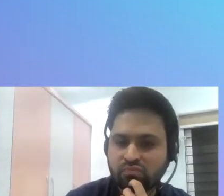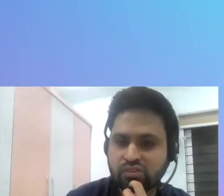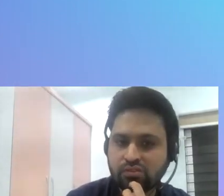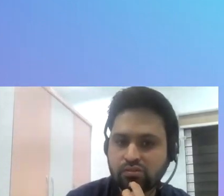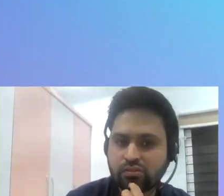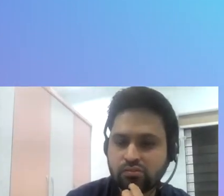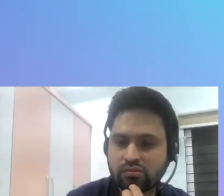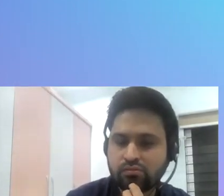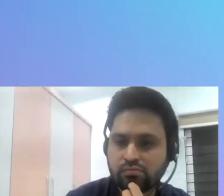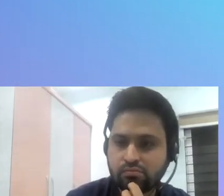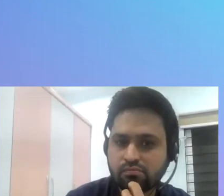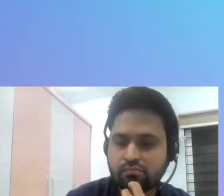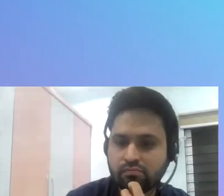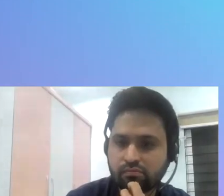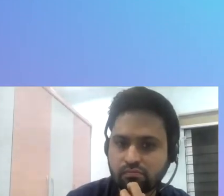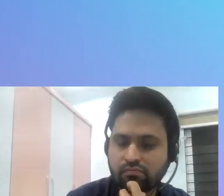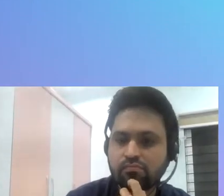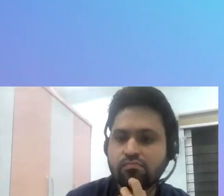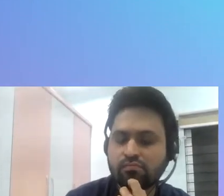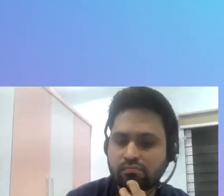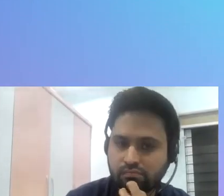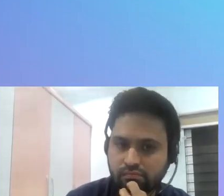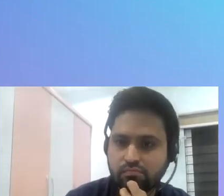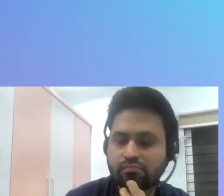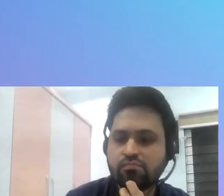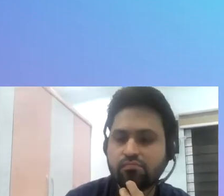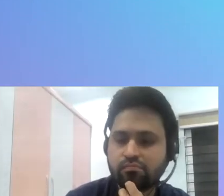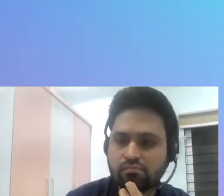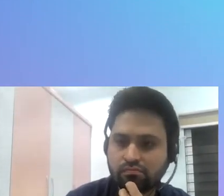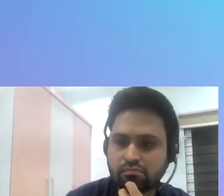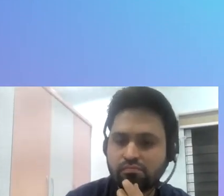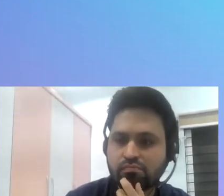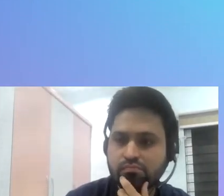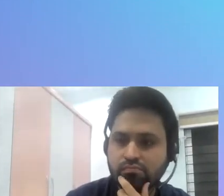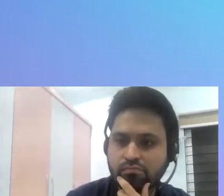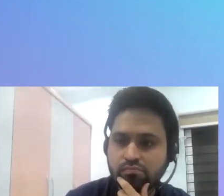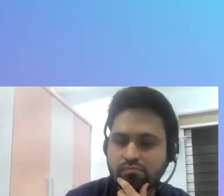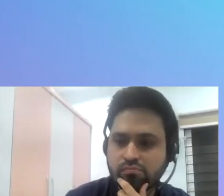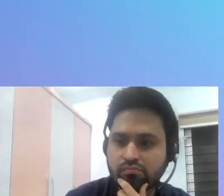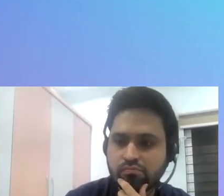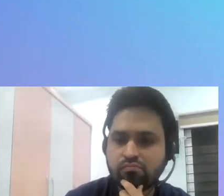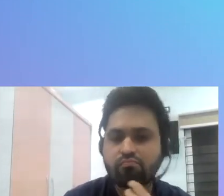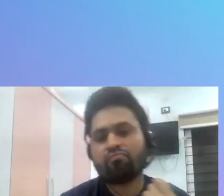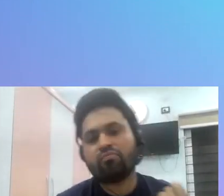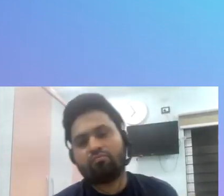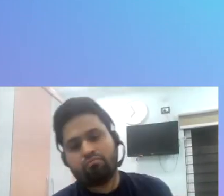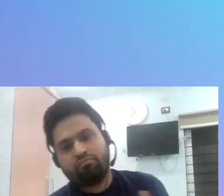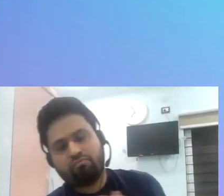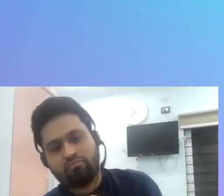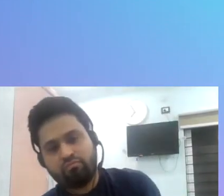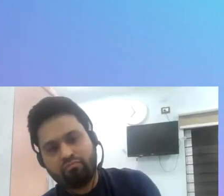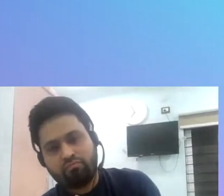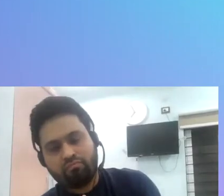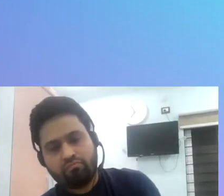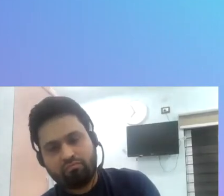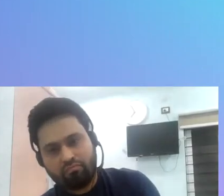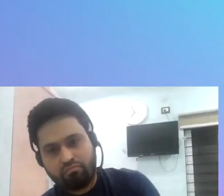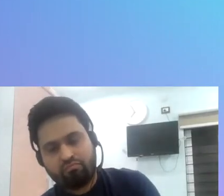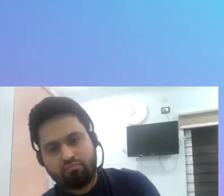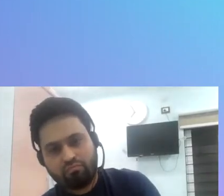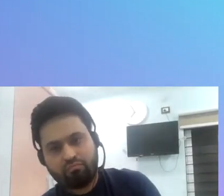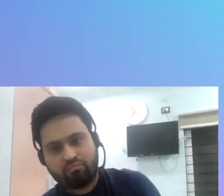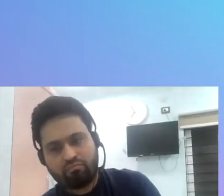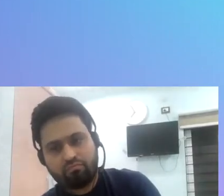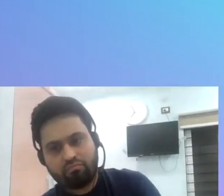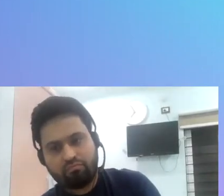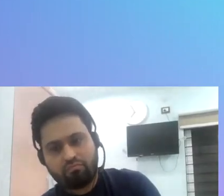be paid features. So VS Code is free, but other IDEs will be paid, and there